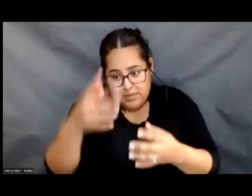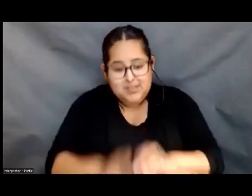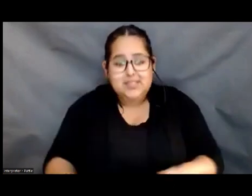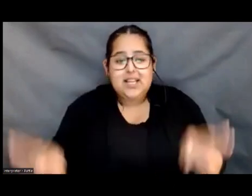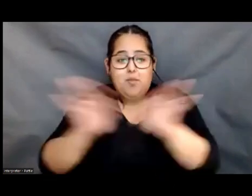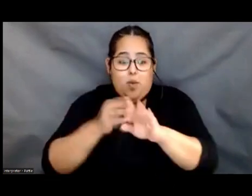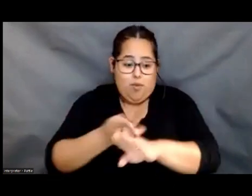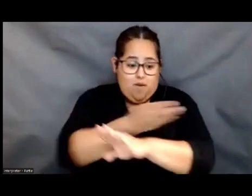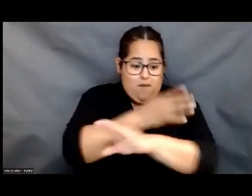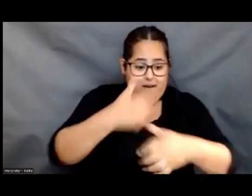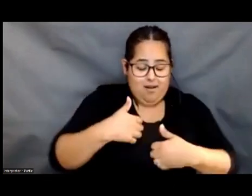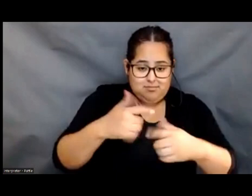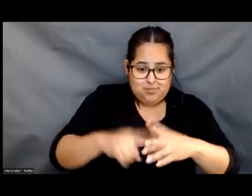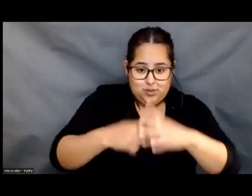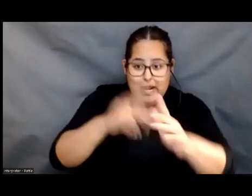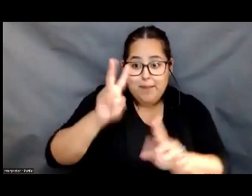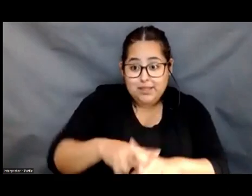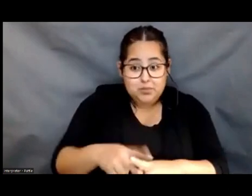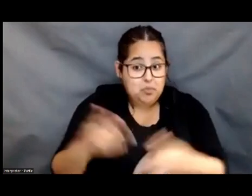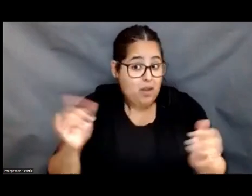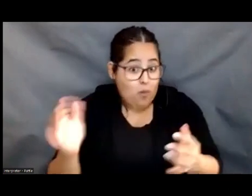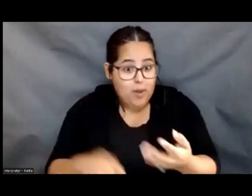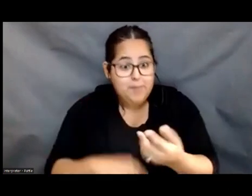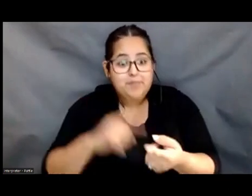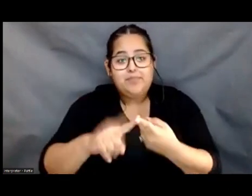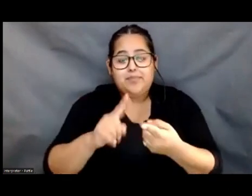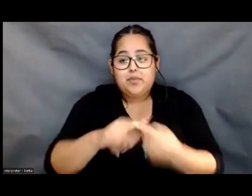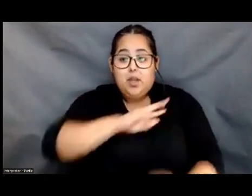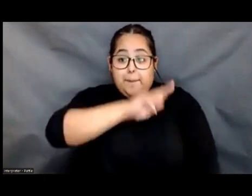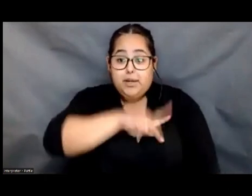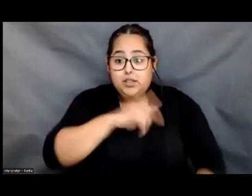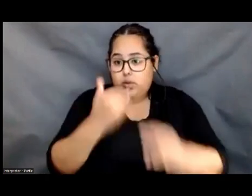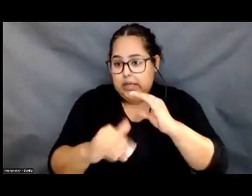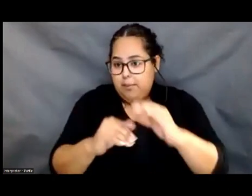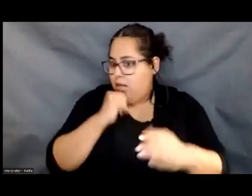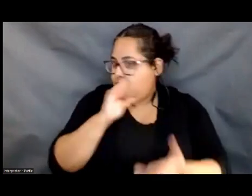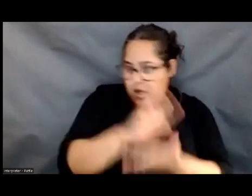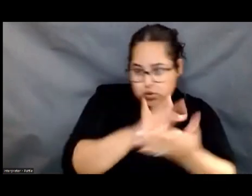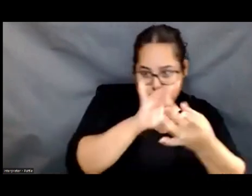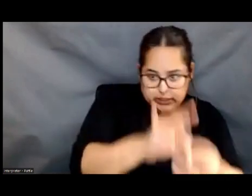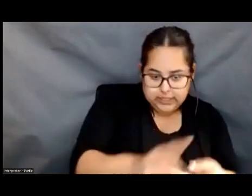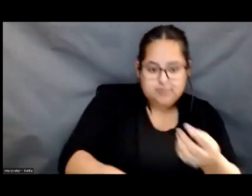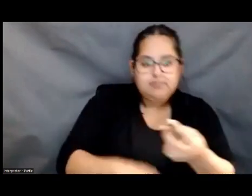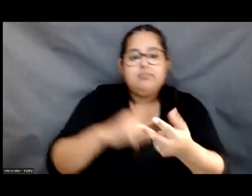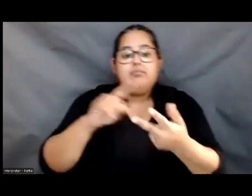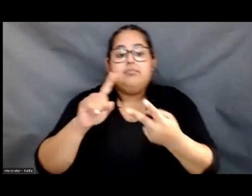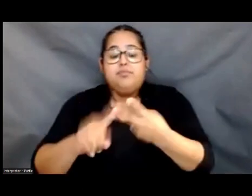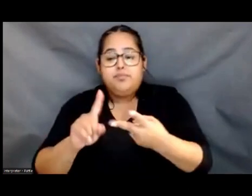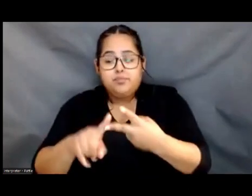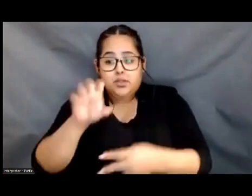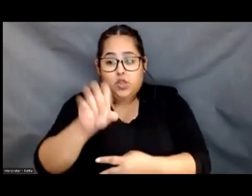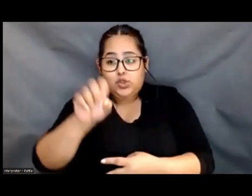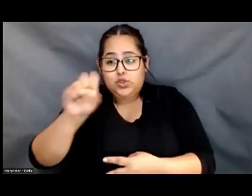the application. Things such as access to a personal email that's not school related, their social security number. They don't